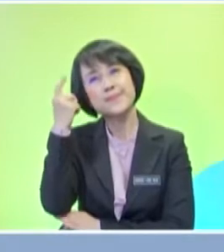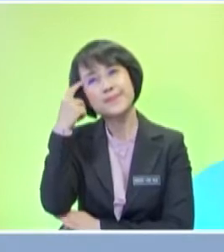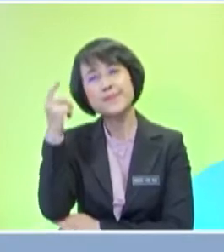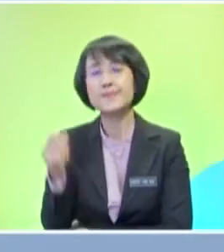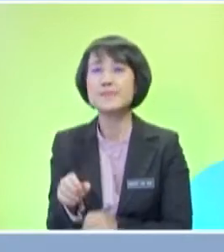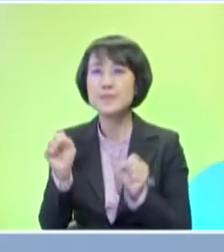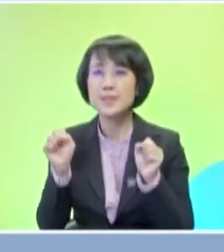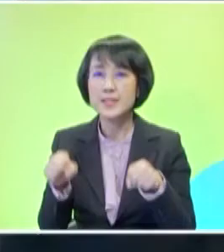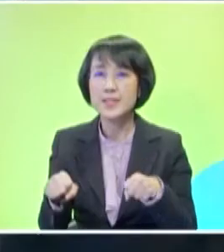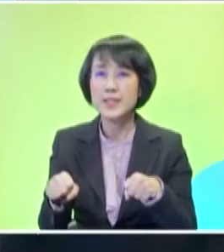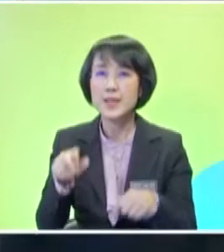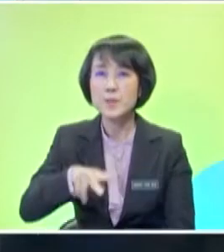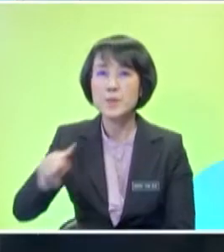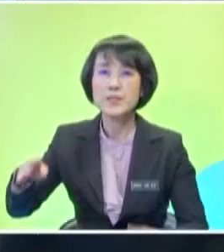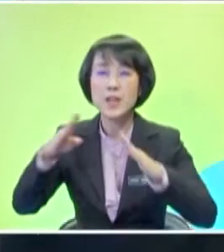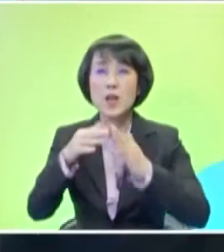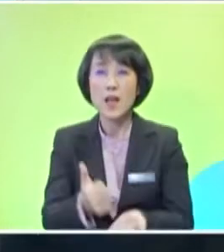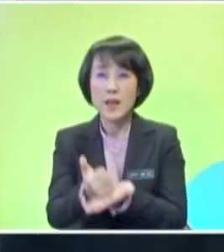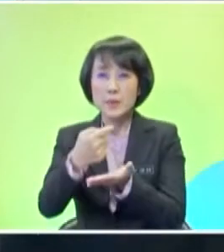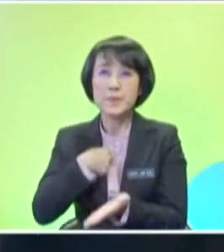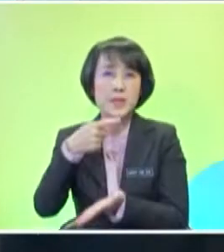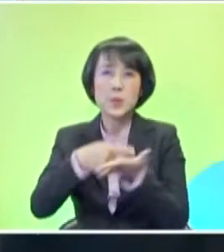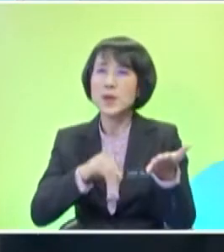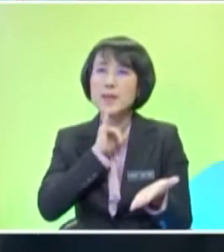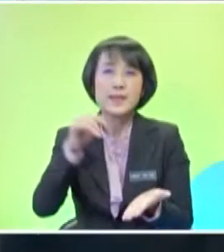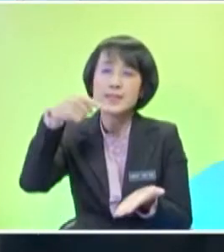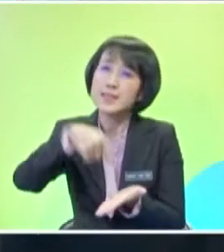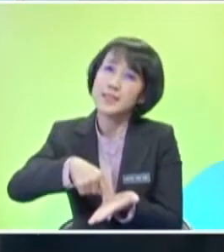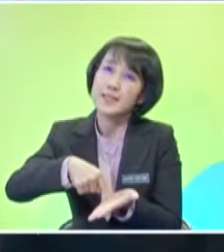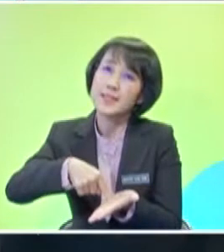Can anyone at home help me? What is this?